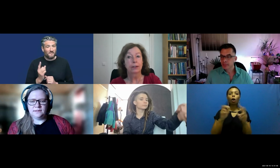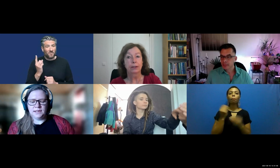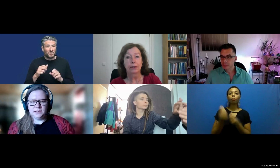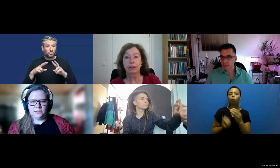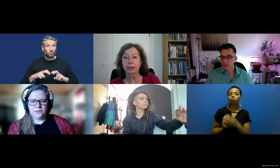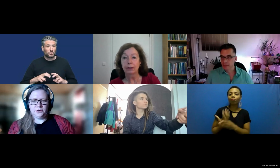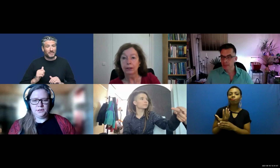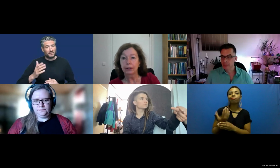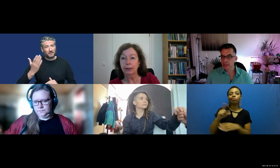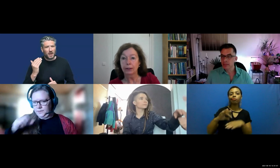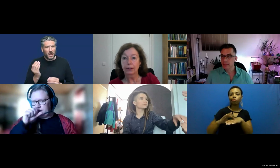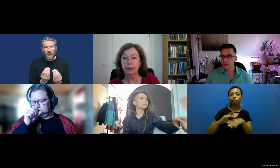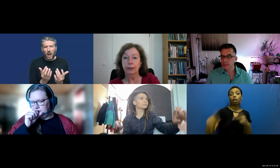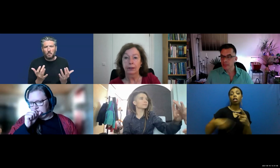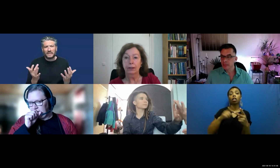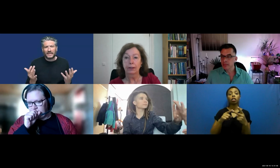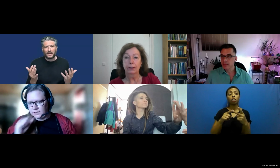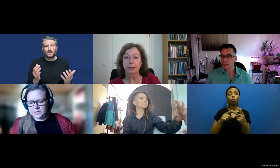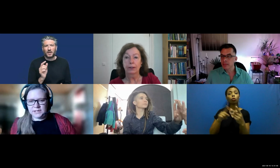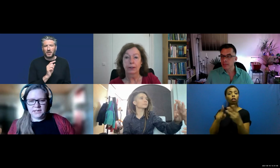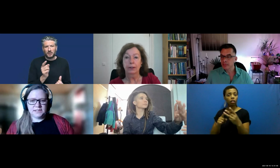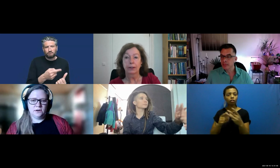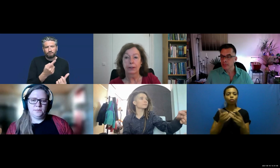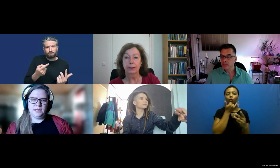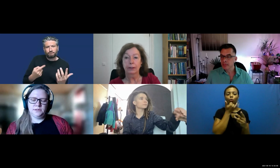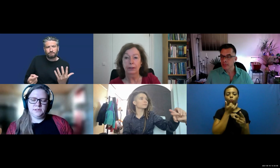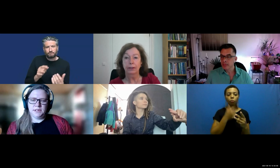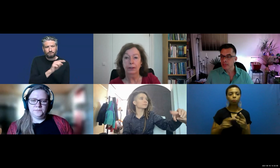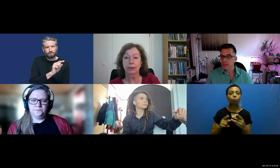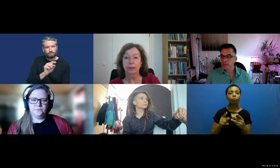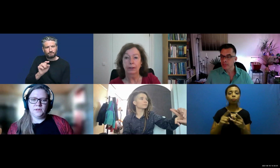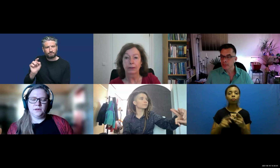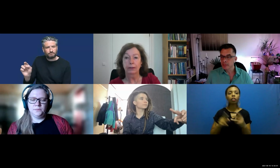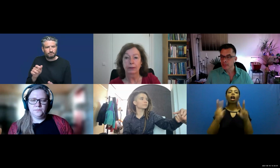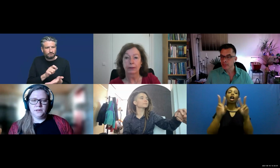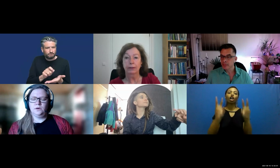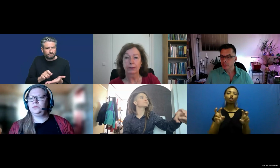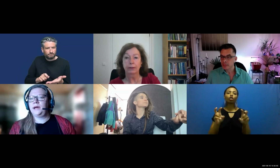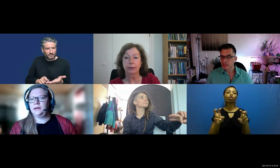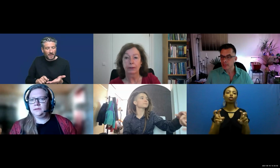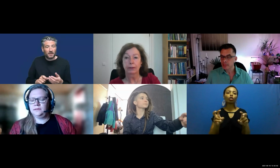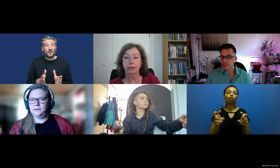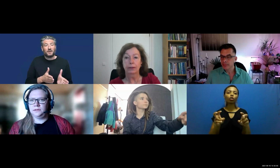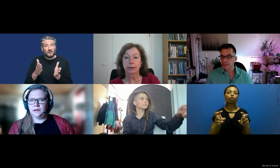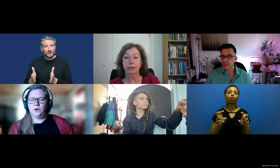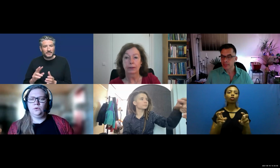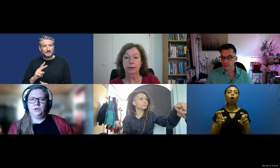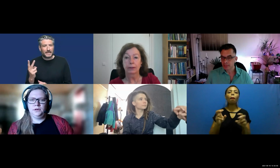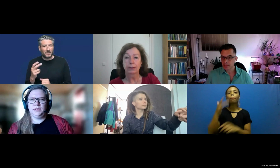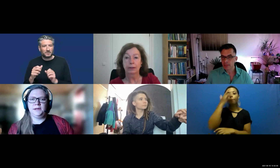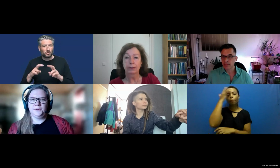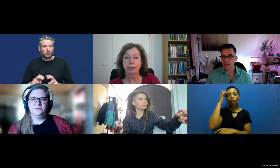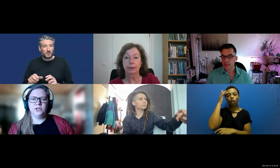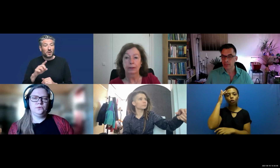and the second and third, excuse me, studies are about the older adults and their